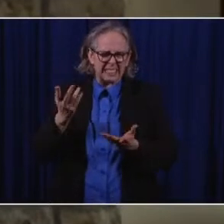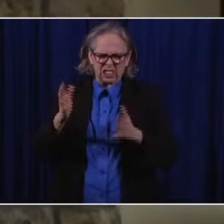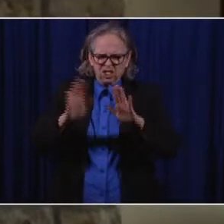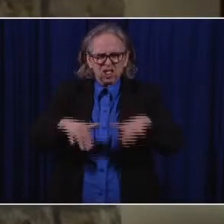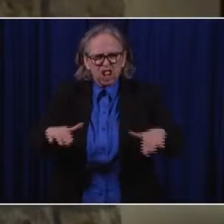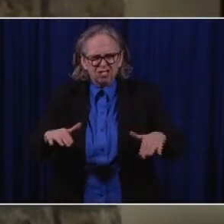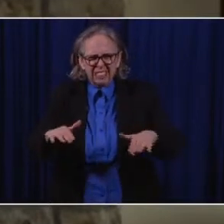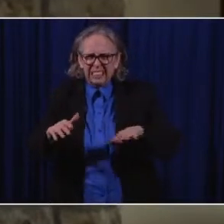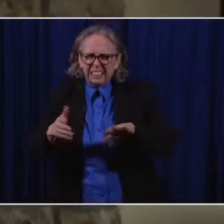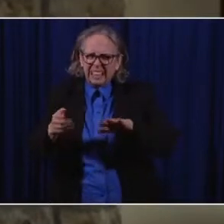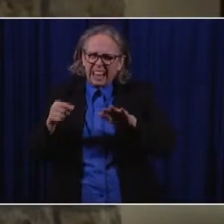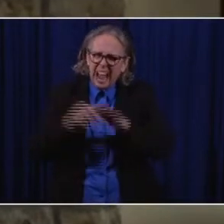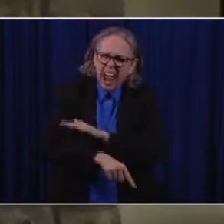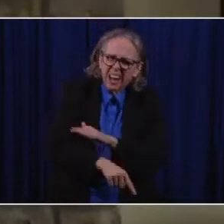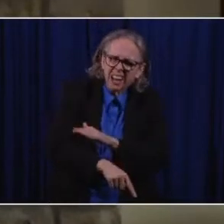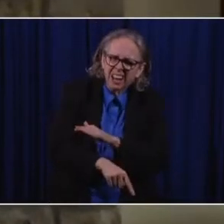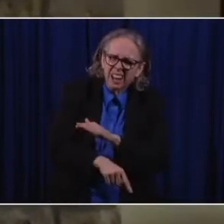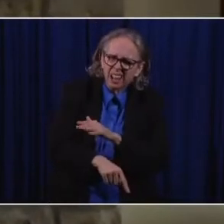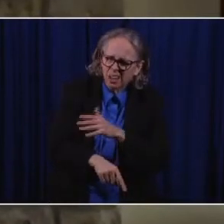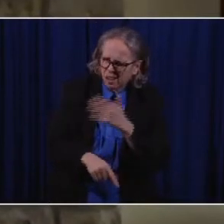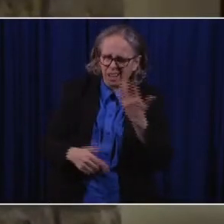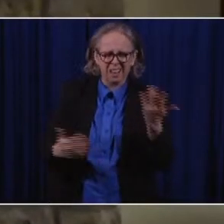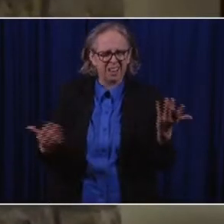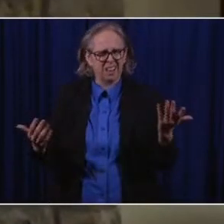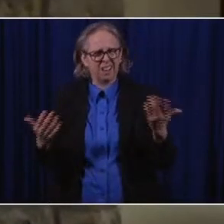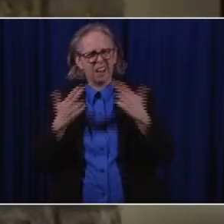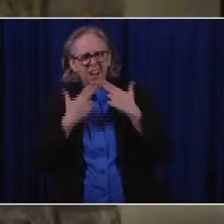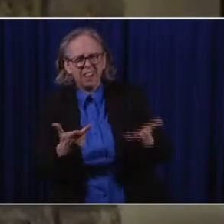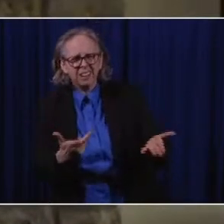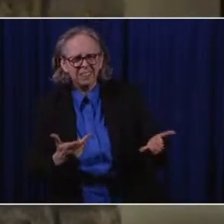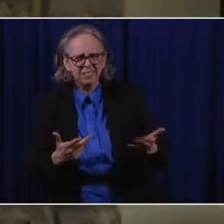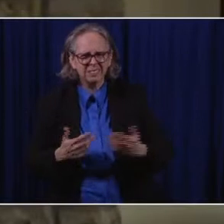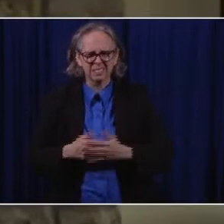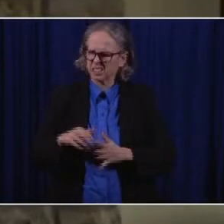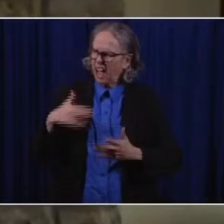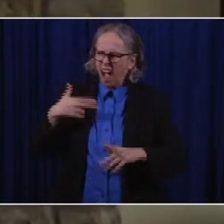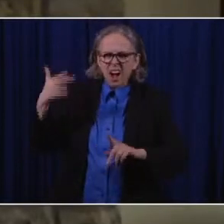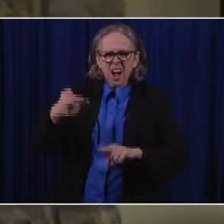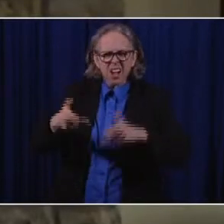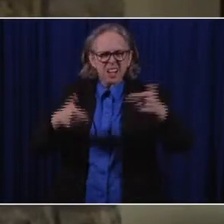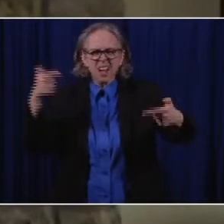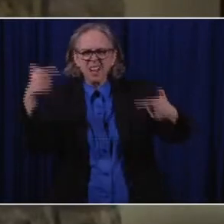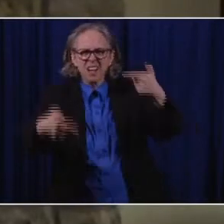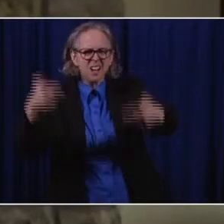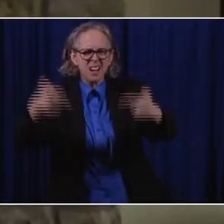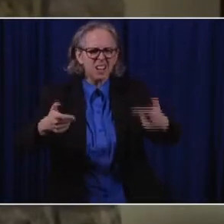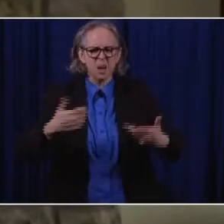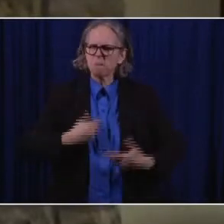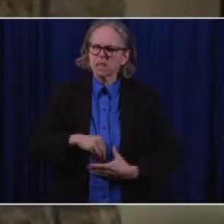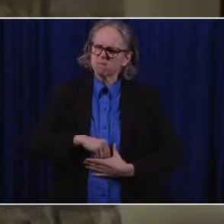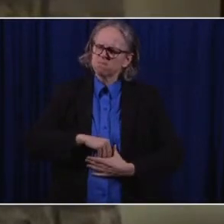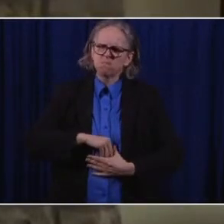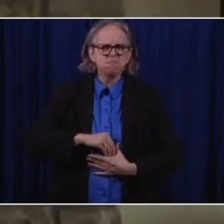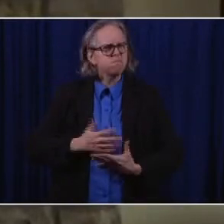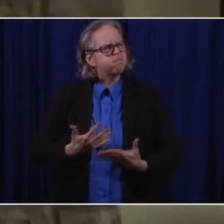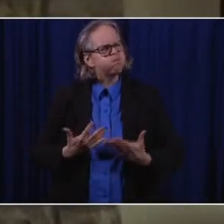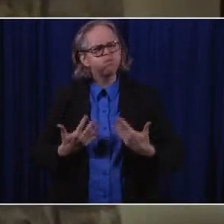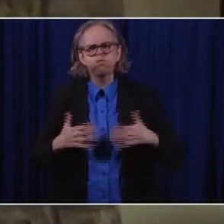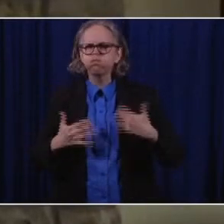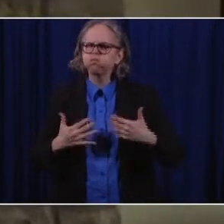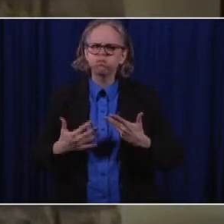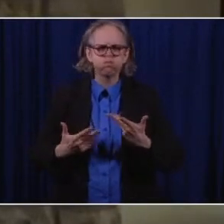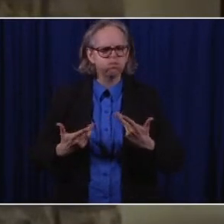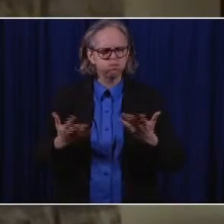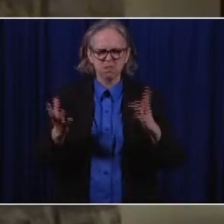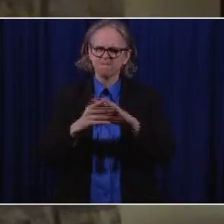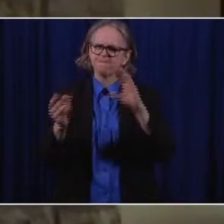killed, and it happens almost every week. So that gets my temper up, and I talk about it at different